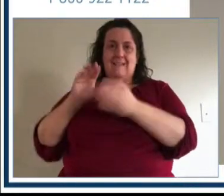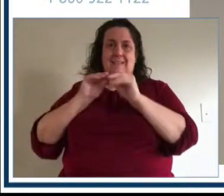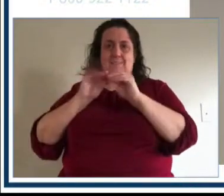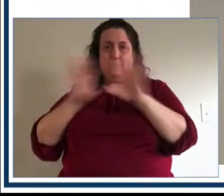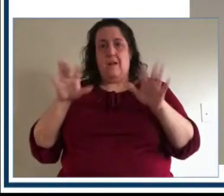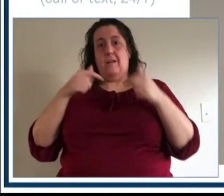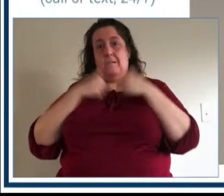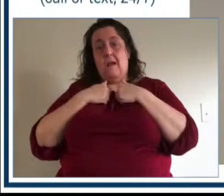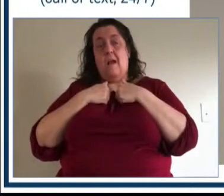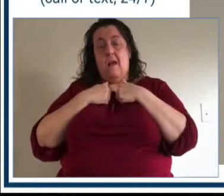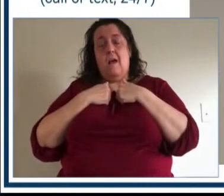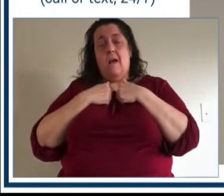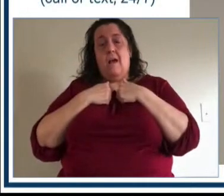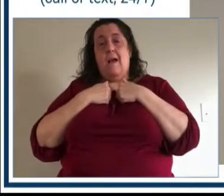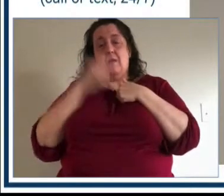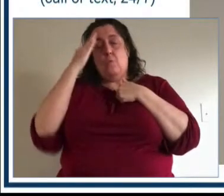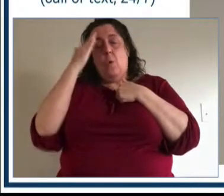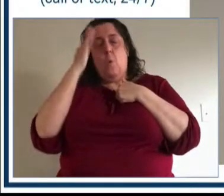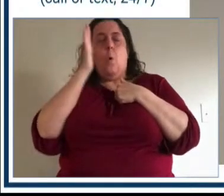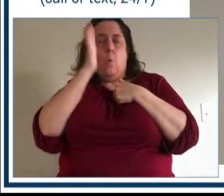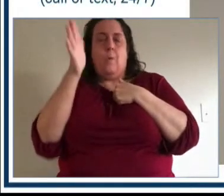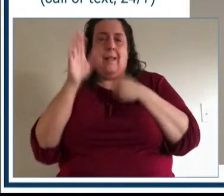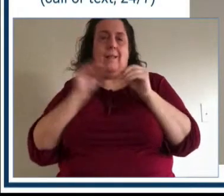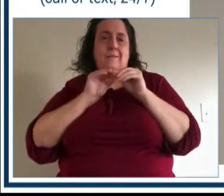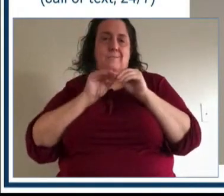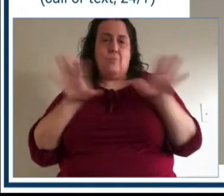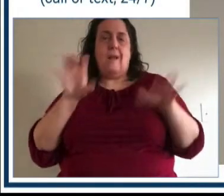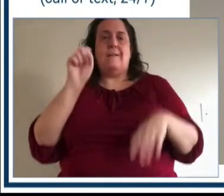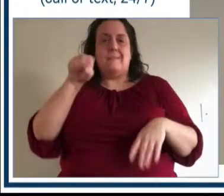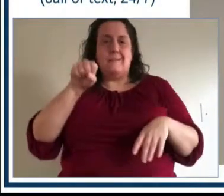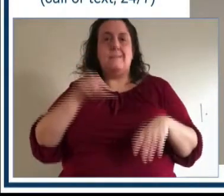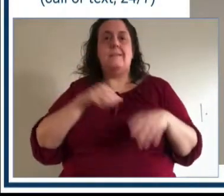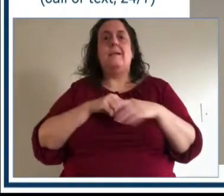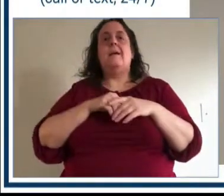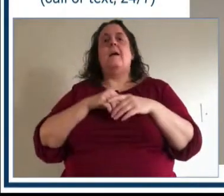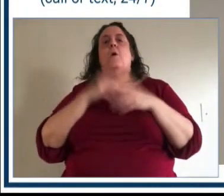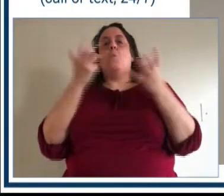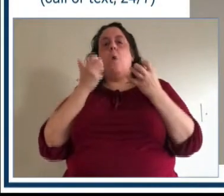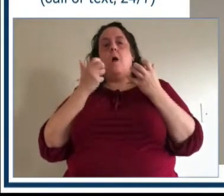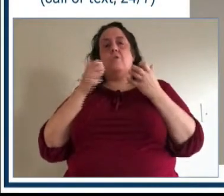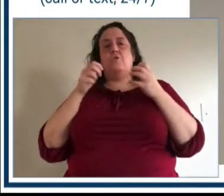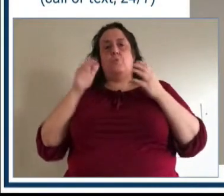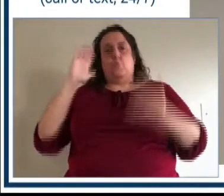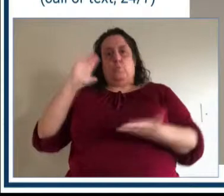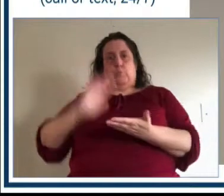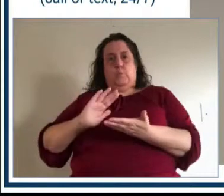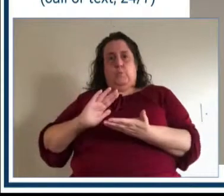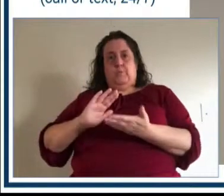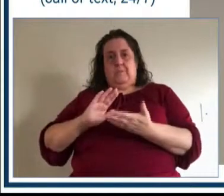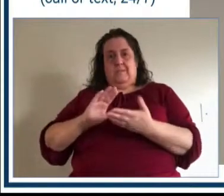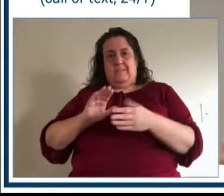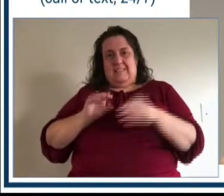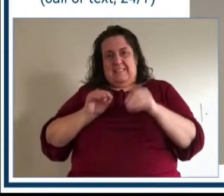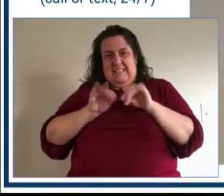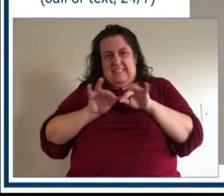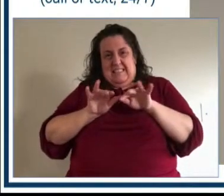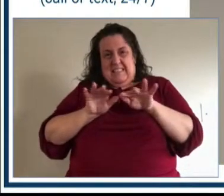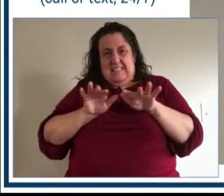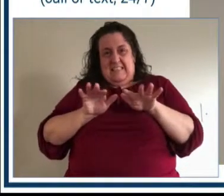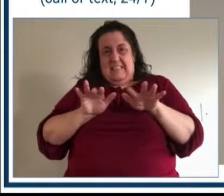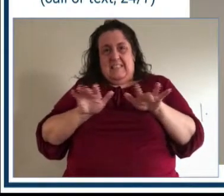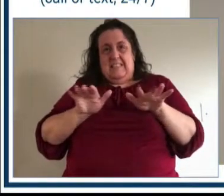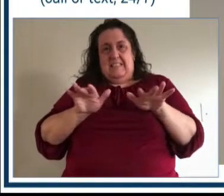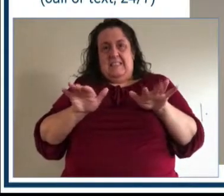will get some spread. But again, the whole point is to slow down the spread, keep it to a level while we get more understanding